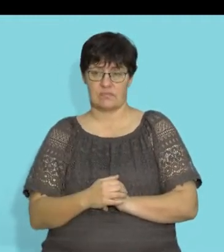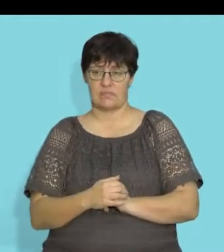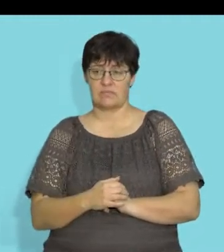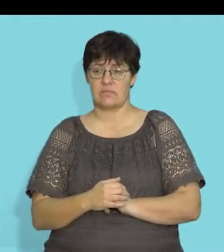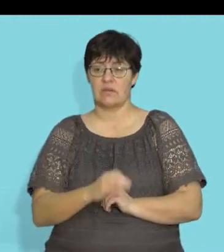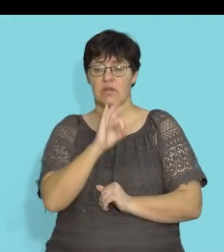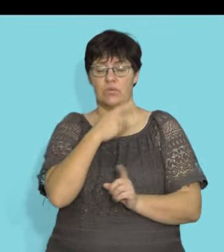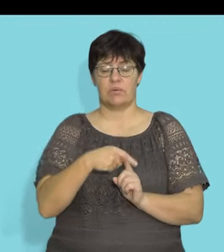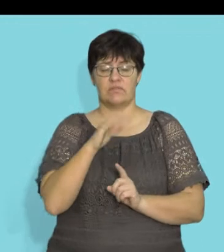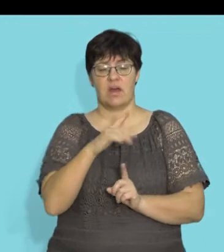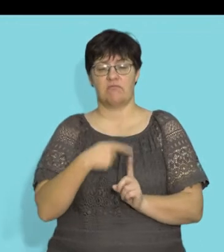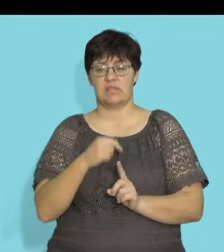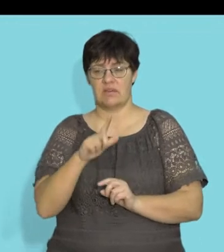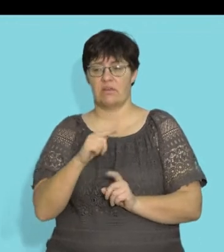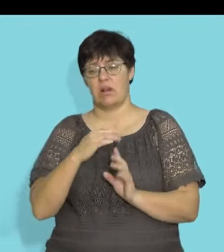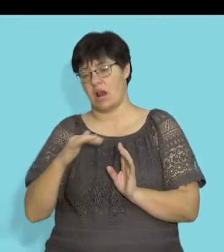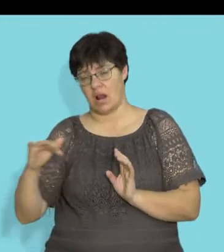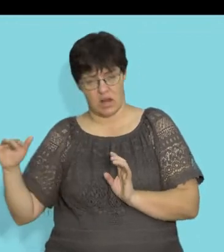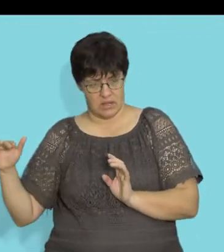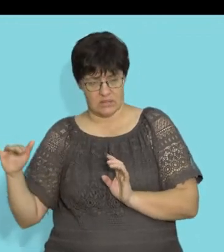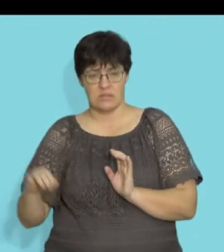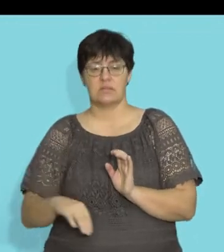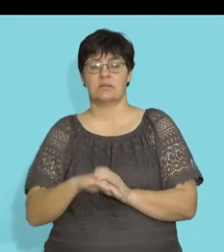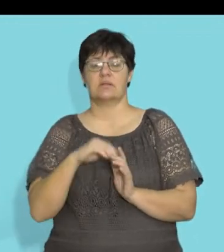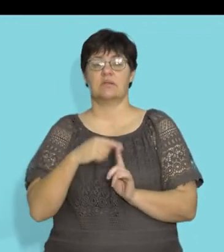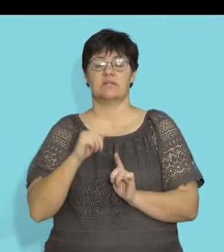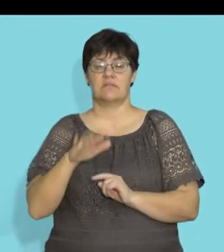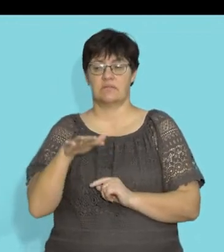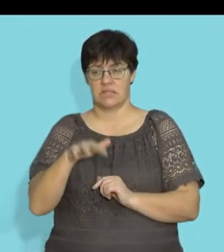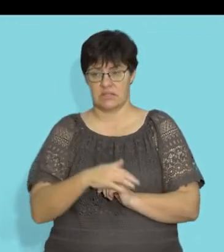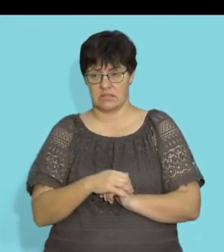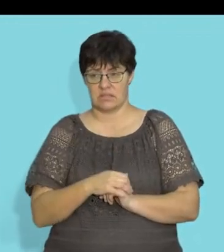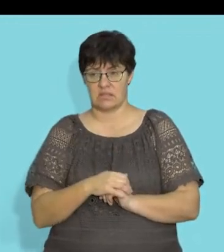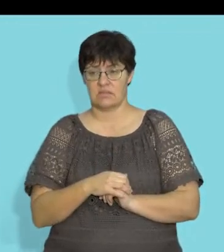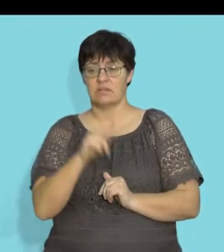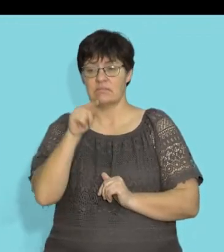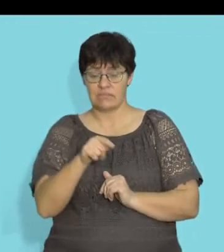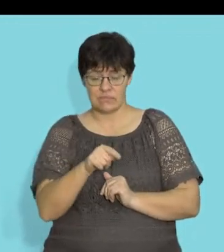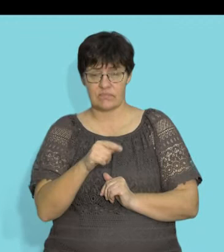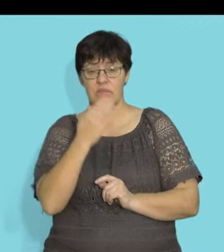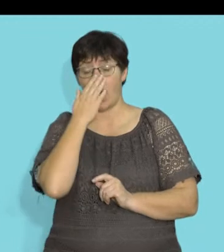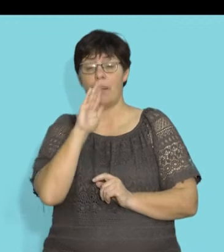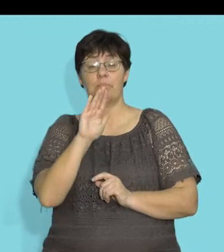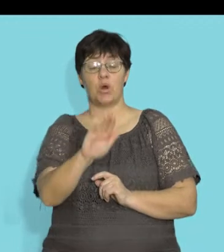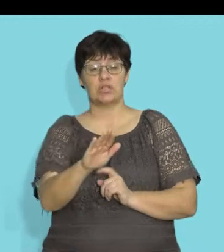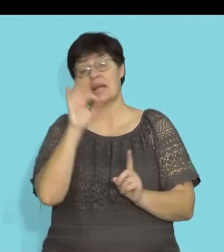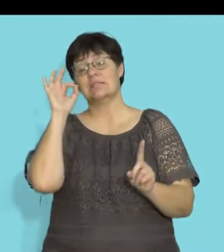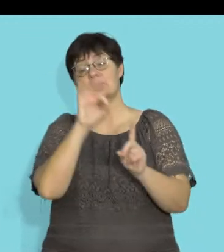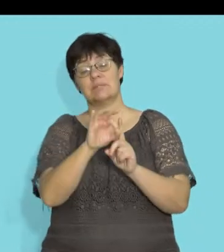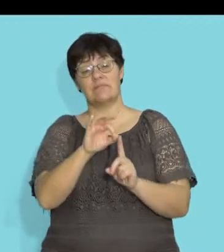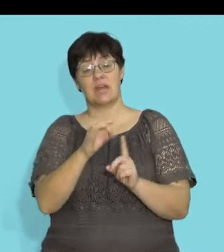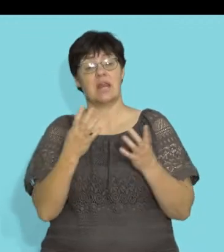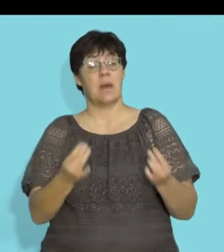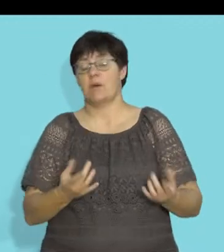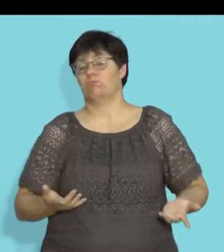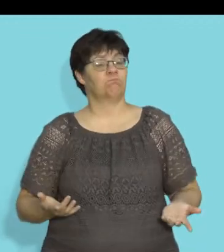series would be 3 plus 5 plus 7 going the whole way up to plus 15. This sum is not approaching a specific